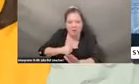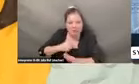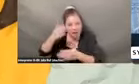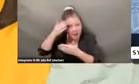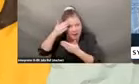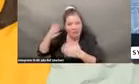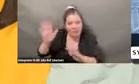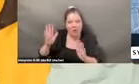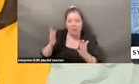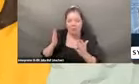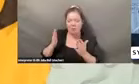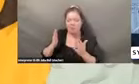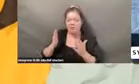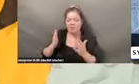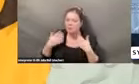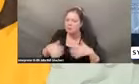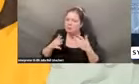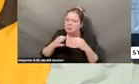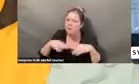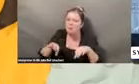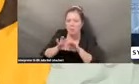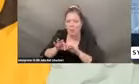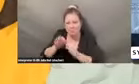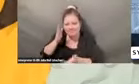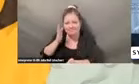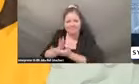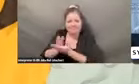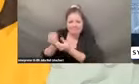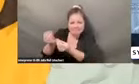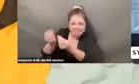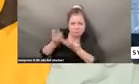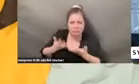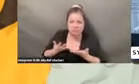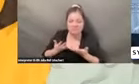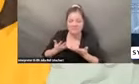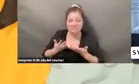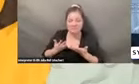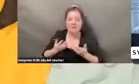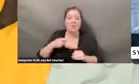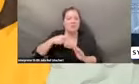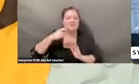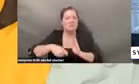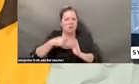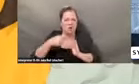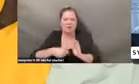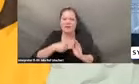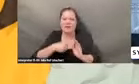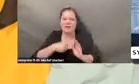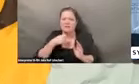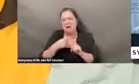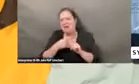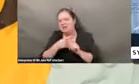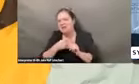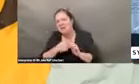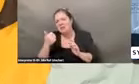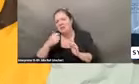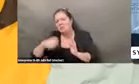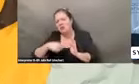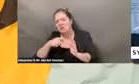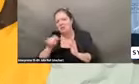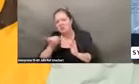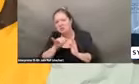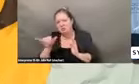information. And many of the public sector bodies we have worked with, not only in this project, but also in other projects, say that when we